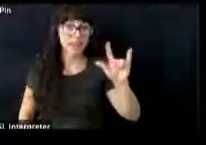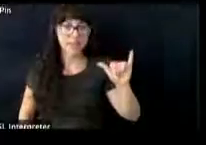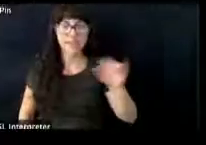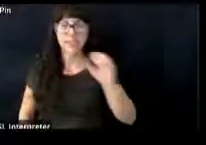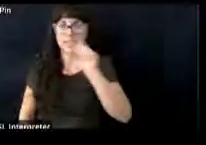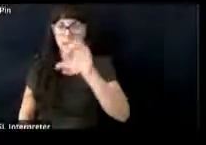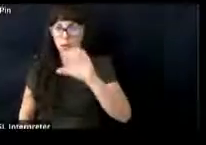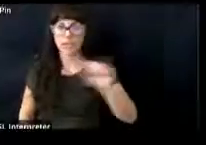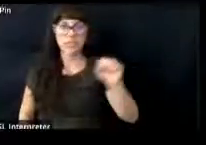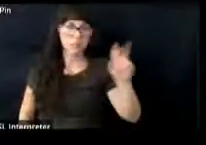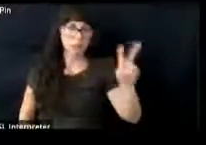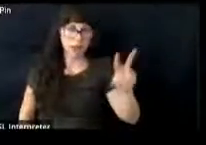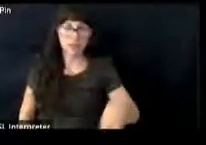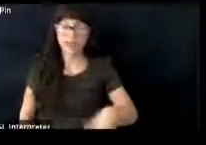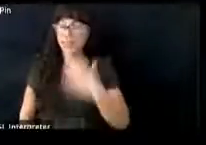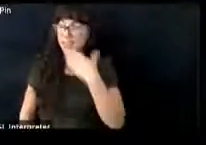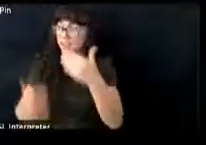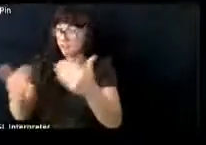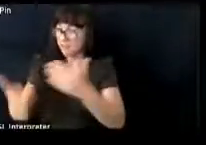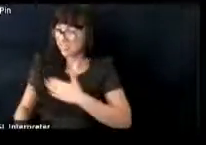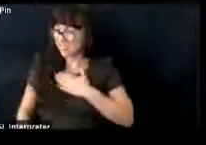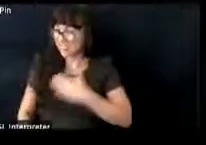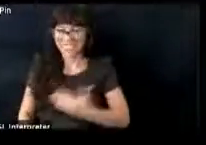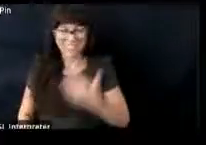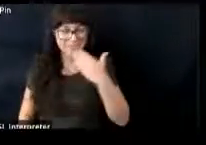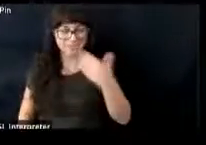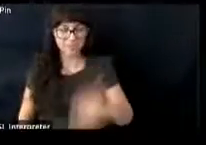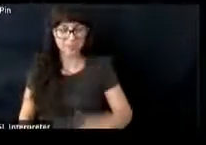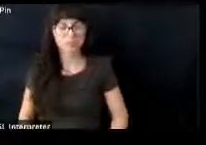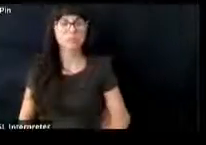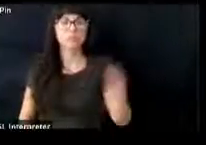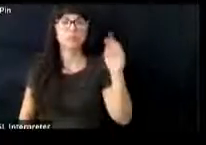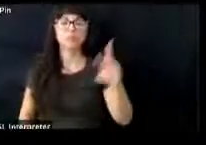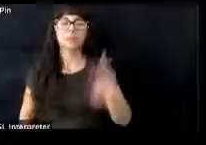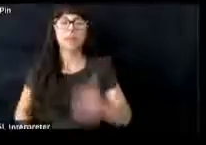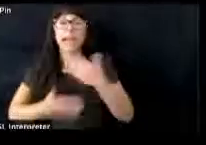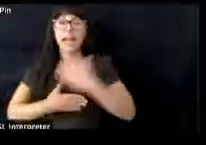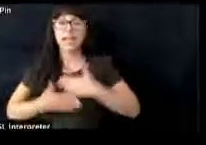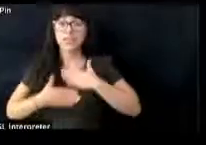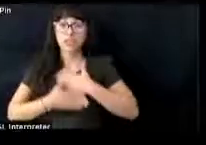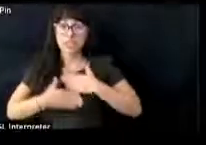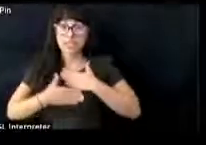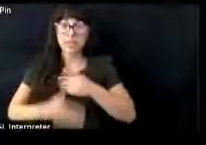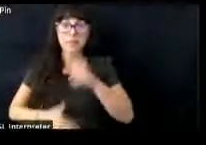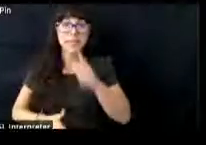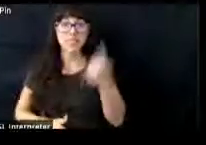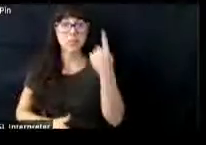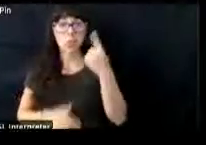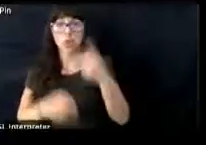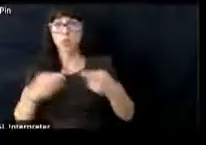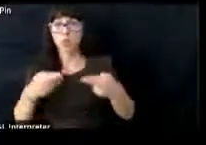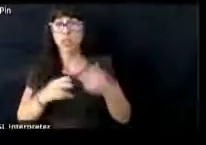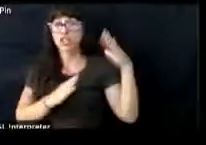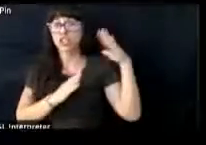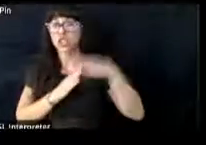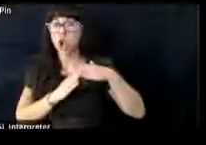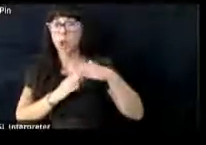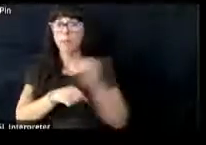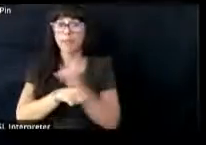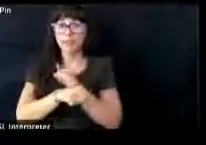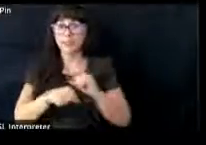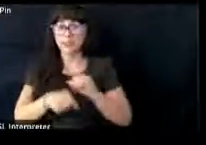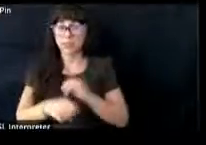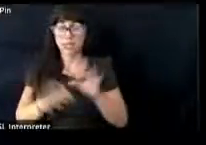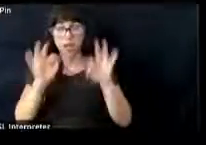Thank you. Go ahead, please. Okay, thank you. Entertainment is one of the region's top industries, and it is important to